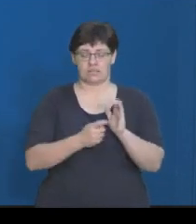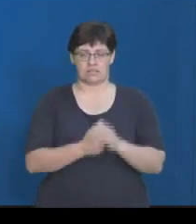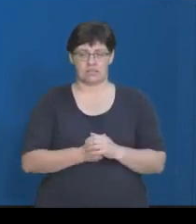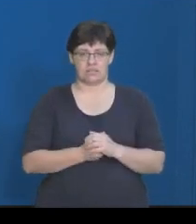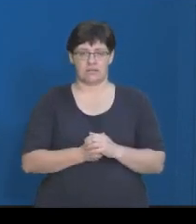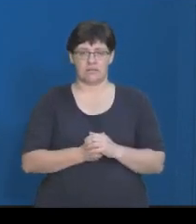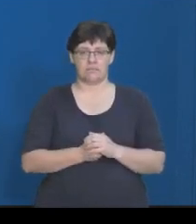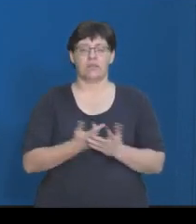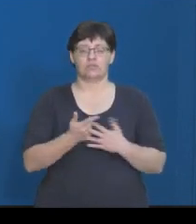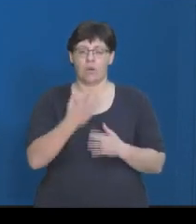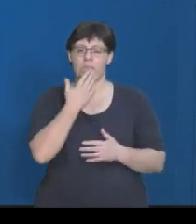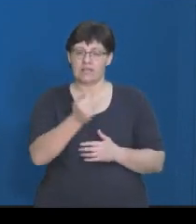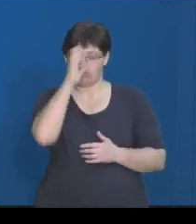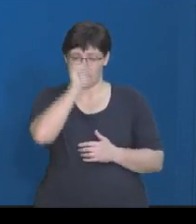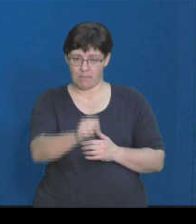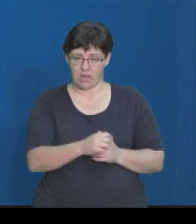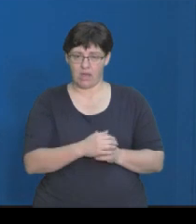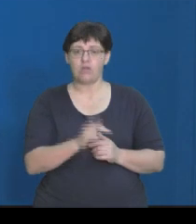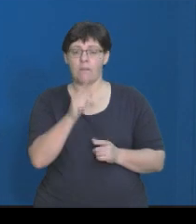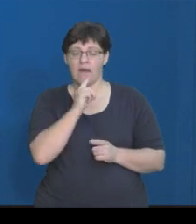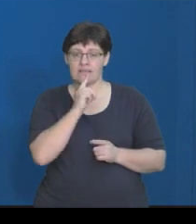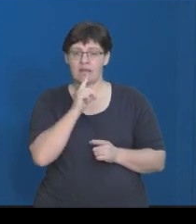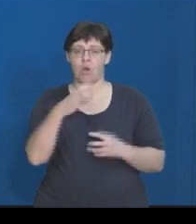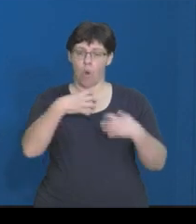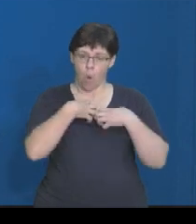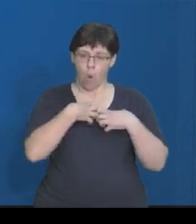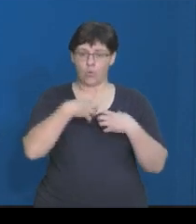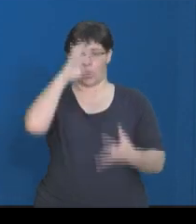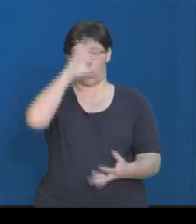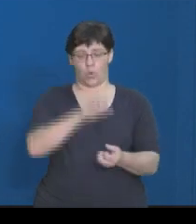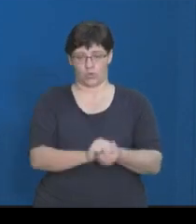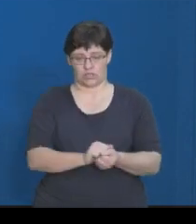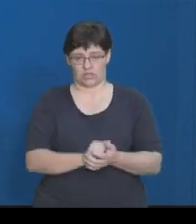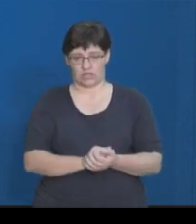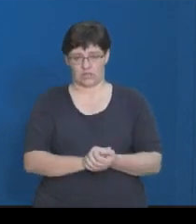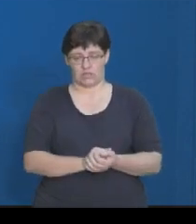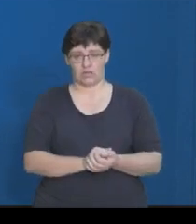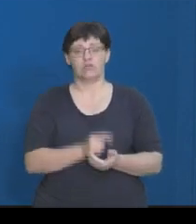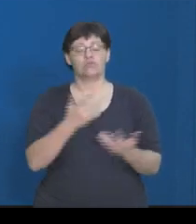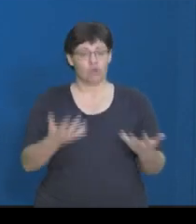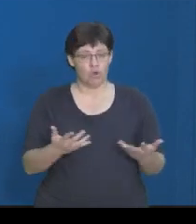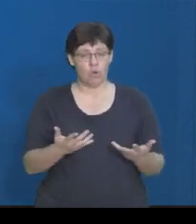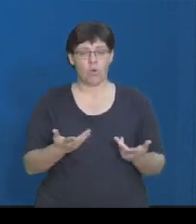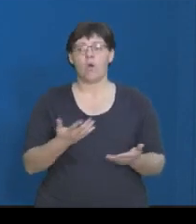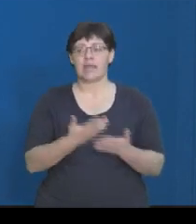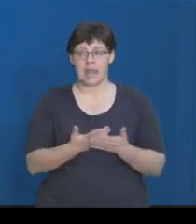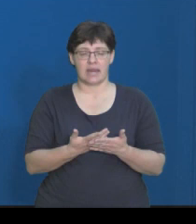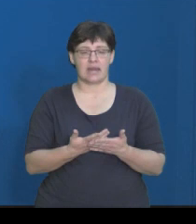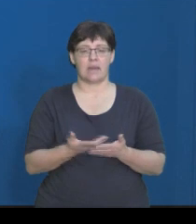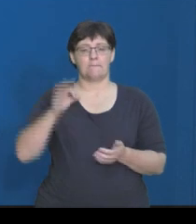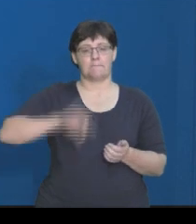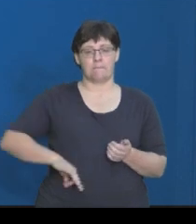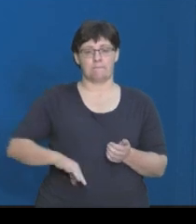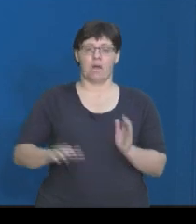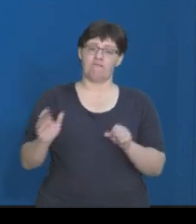there. So please remember again to draw your own conclusion there, right? So that you earn your